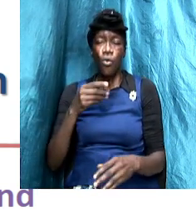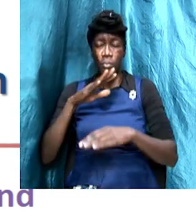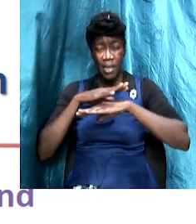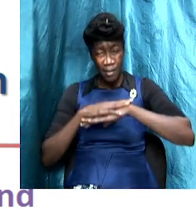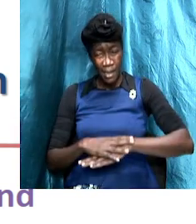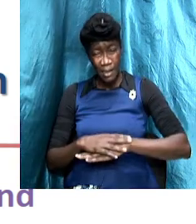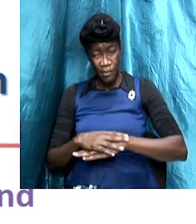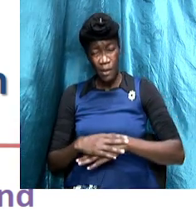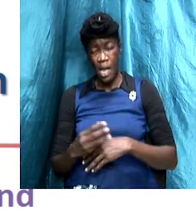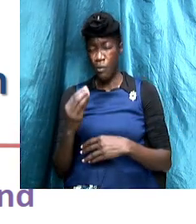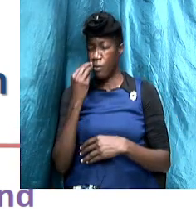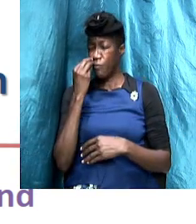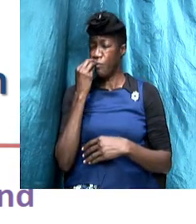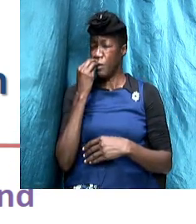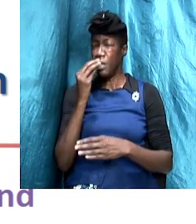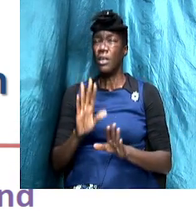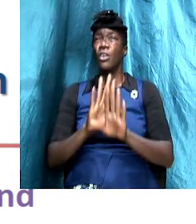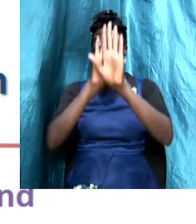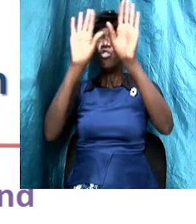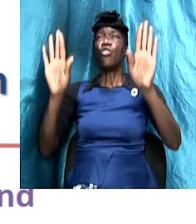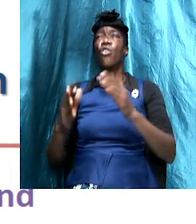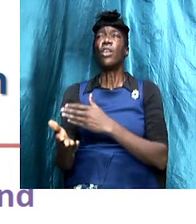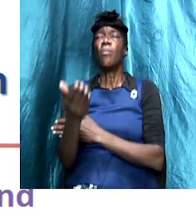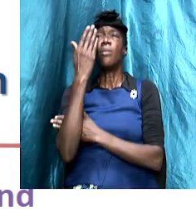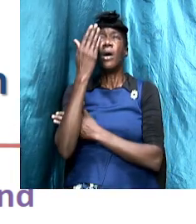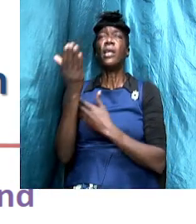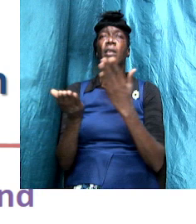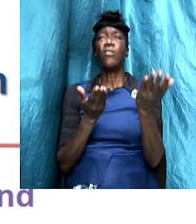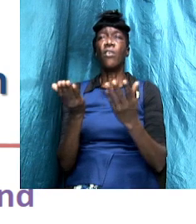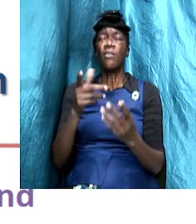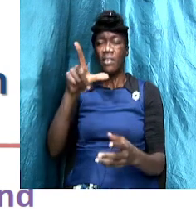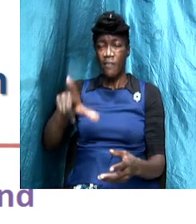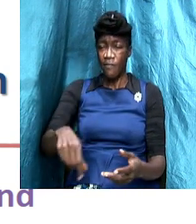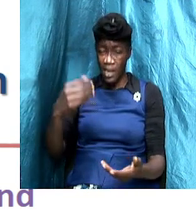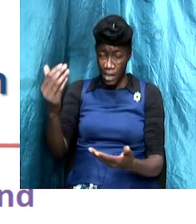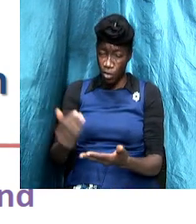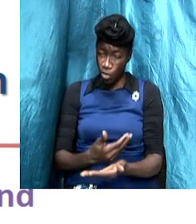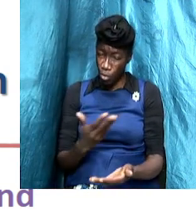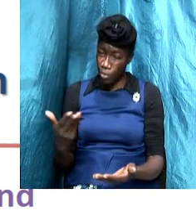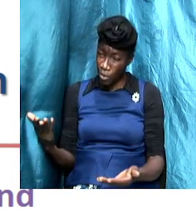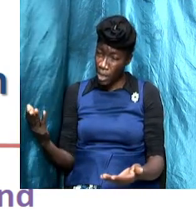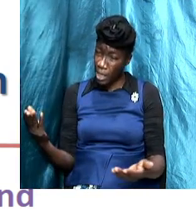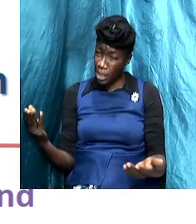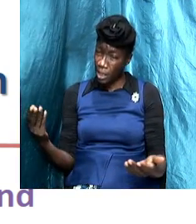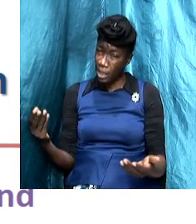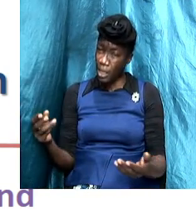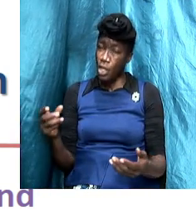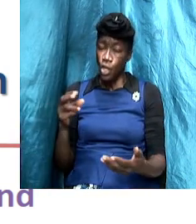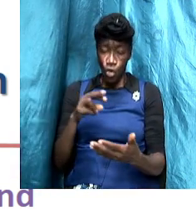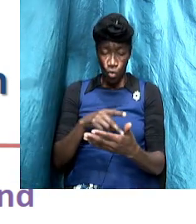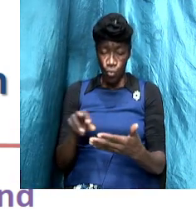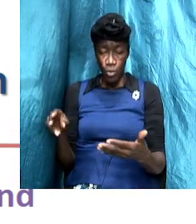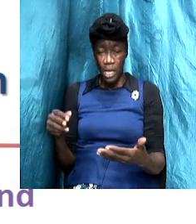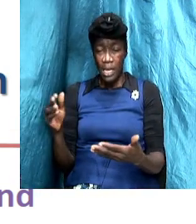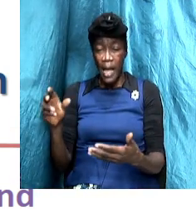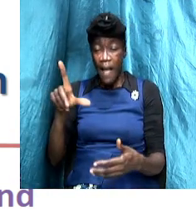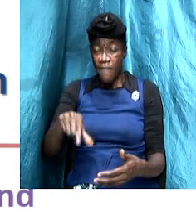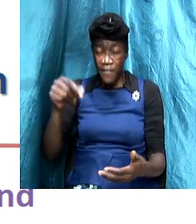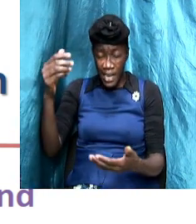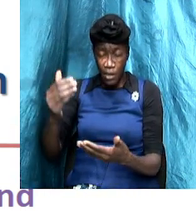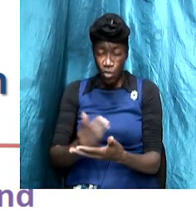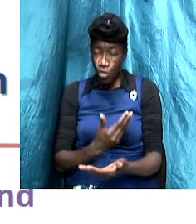a Sunday morning in service. Find something to read. Find persons who can help you. We believe in prayer